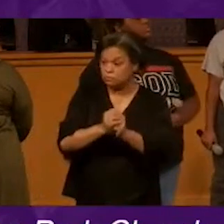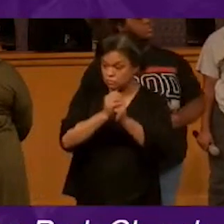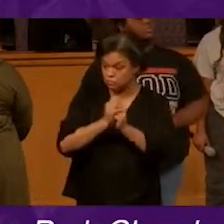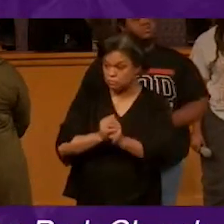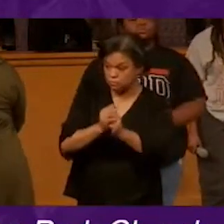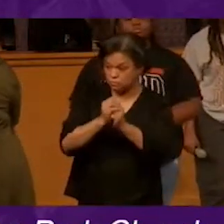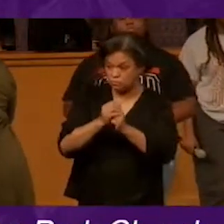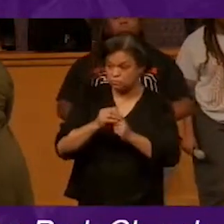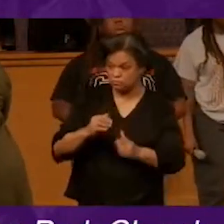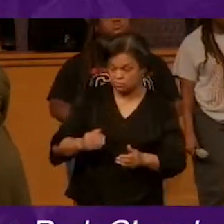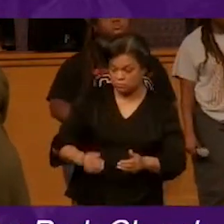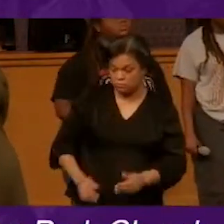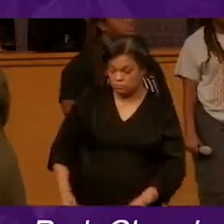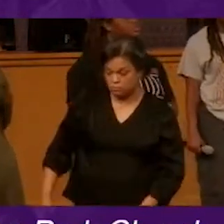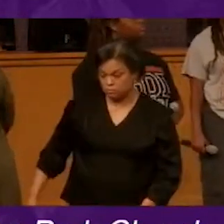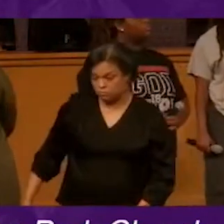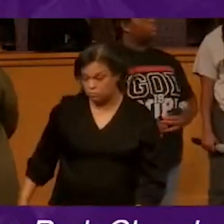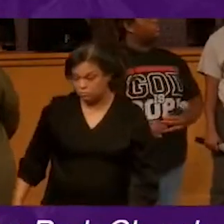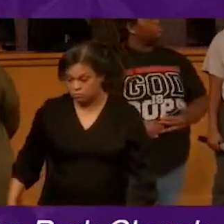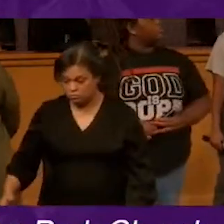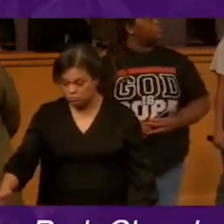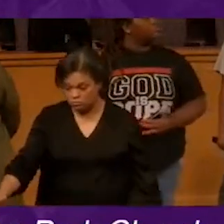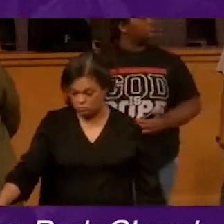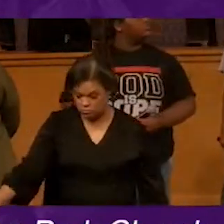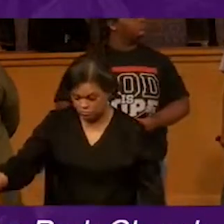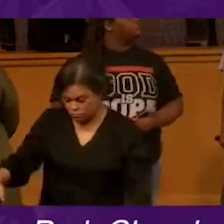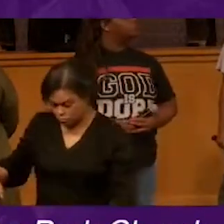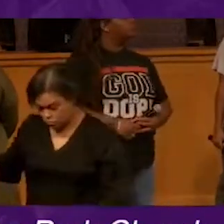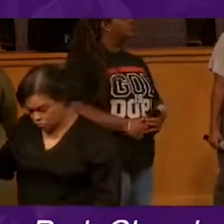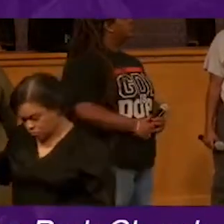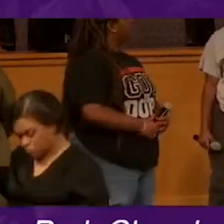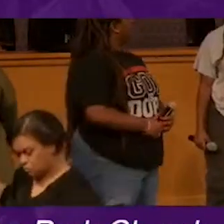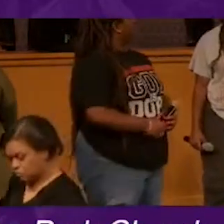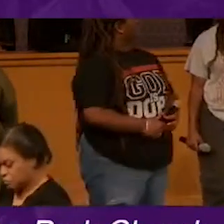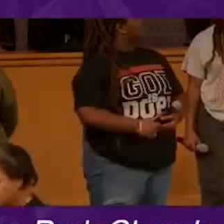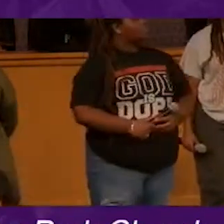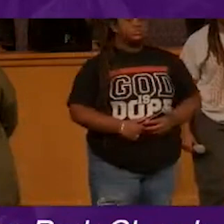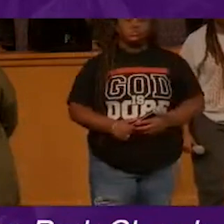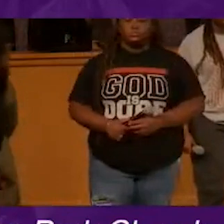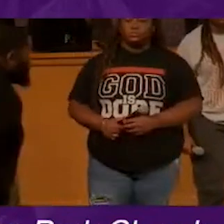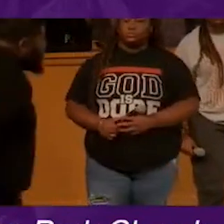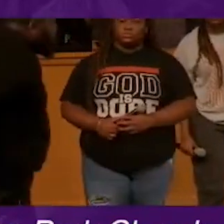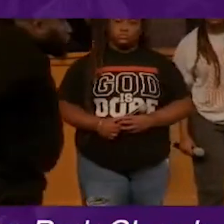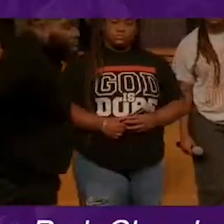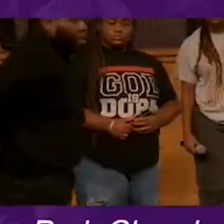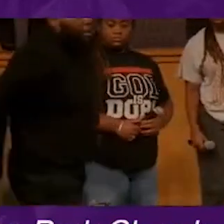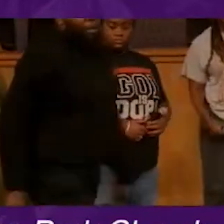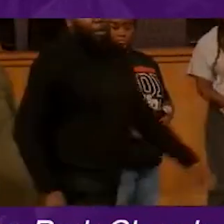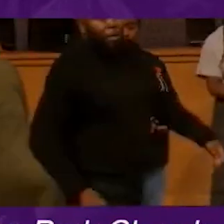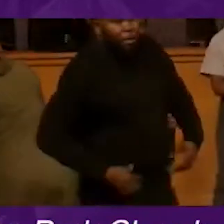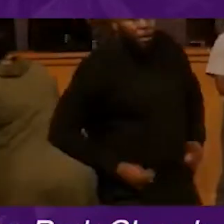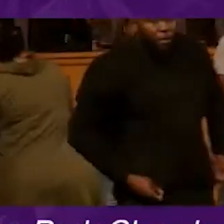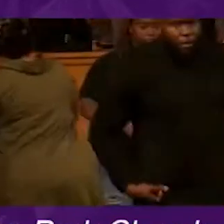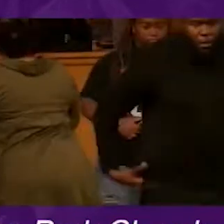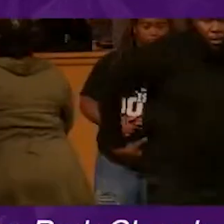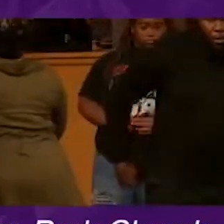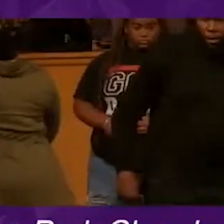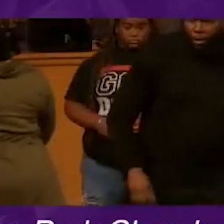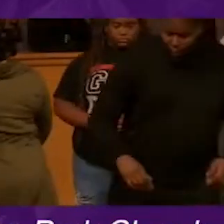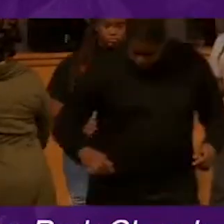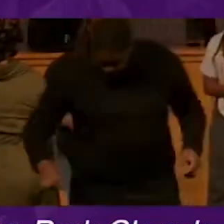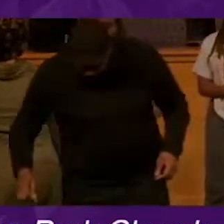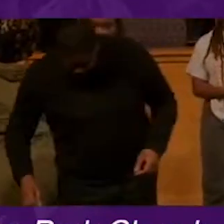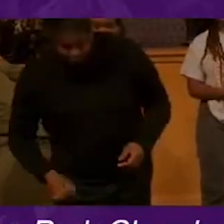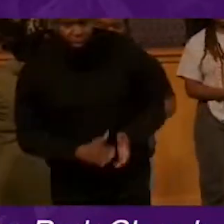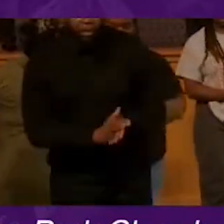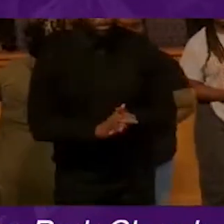Hallelujah. How many of you are ready to give God worship and give God praise? Because at the end of the day, nothing else